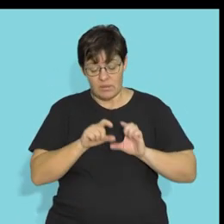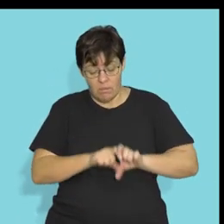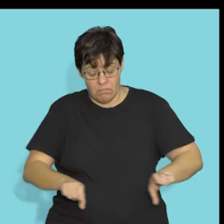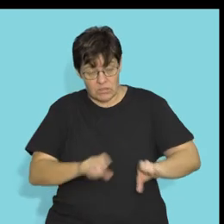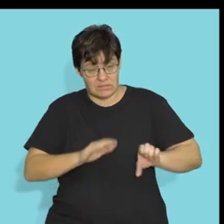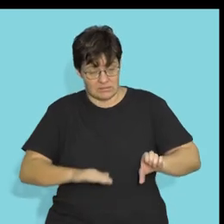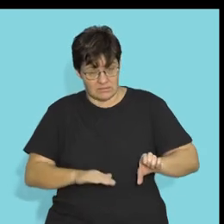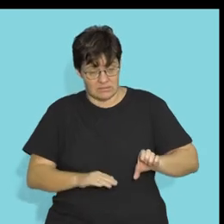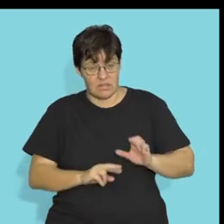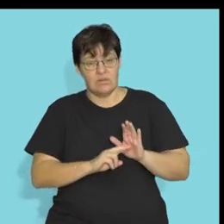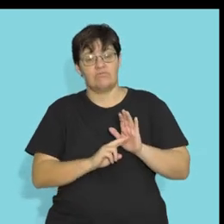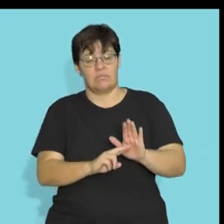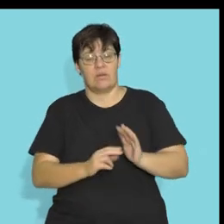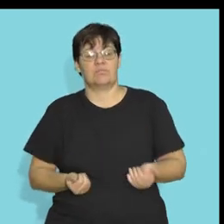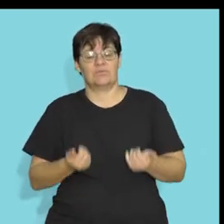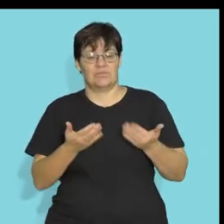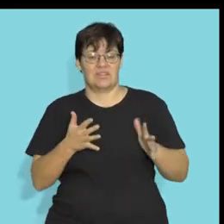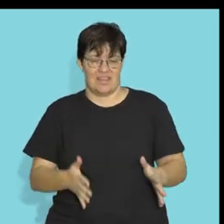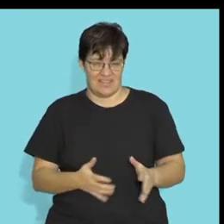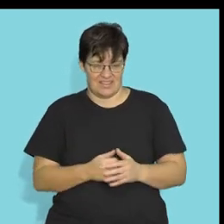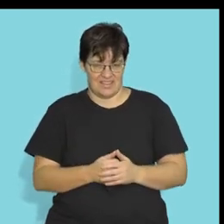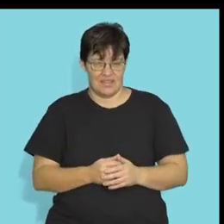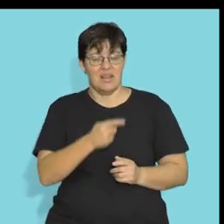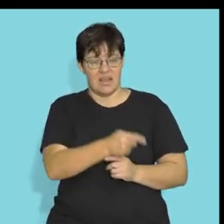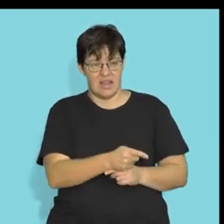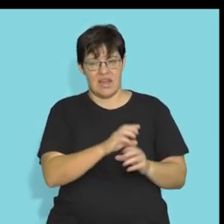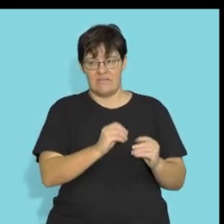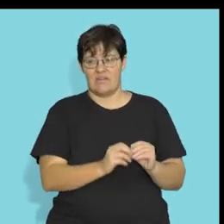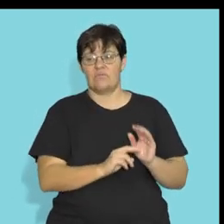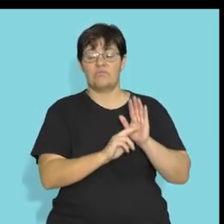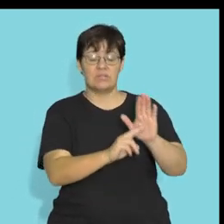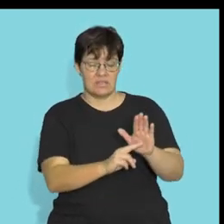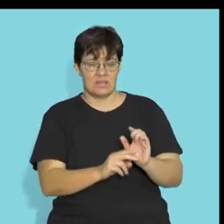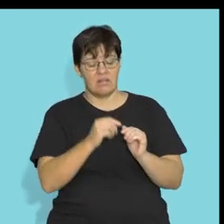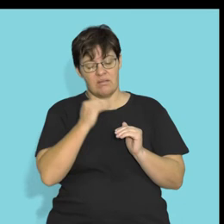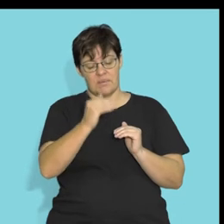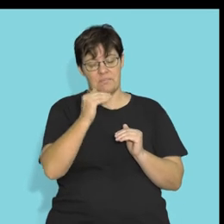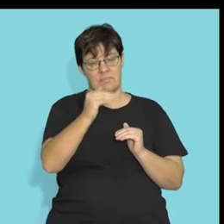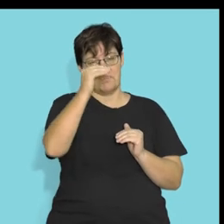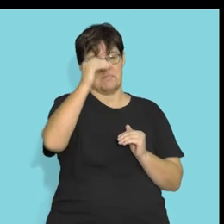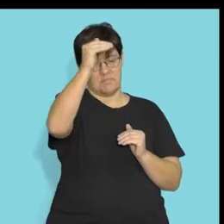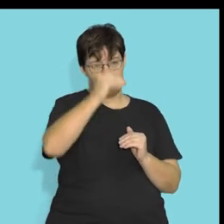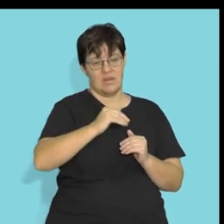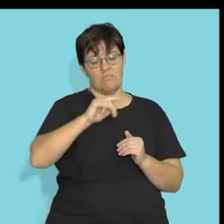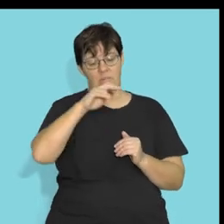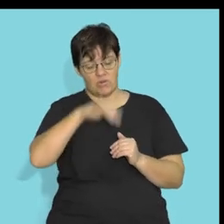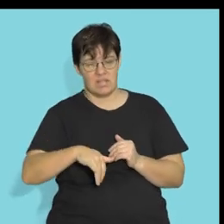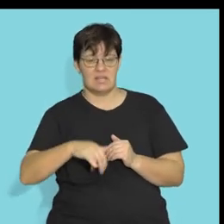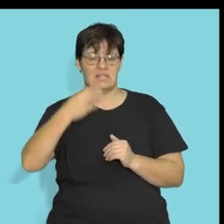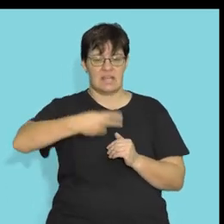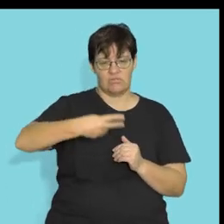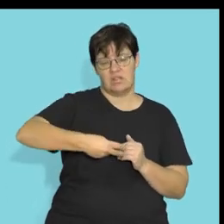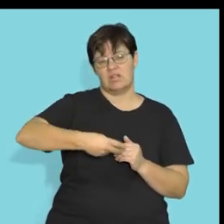that the bottom level will always represent the producers, with the subsequent levels representing consumers, primary,